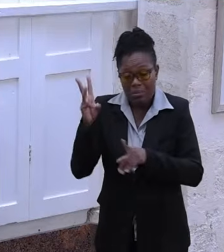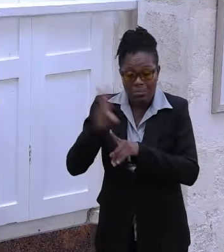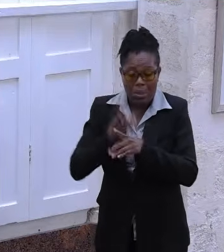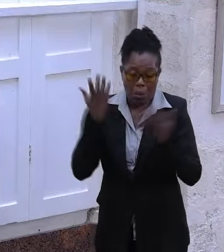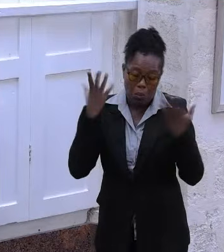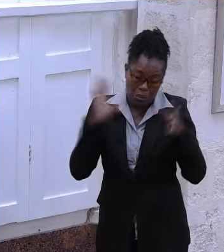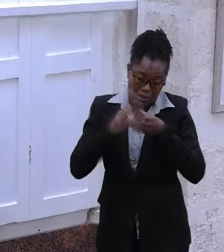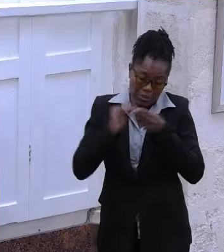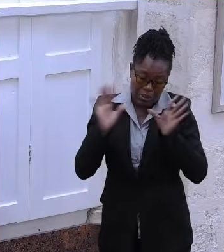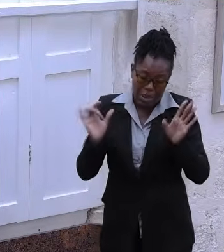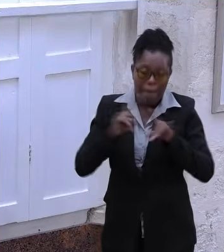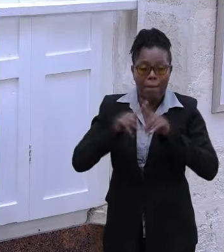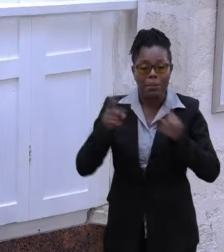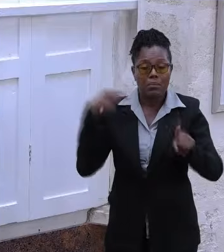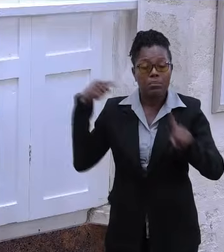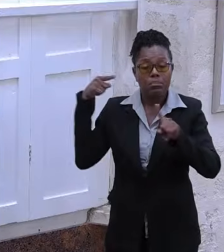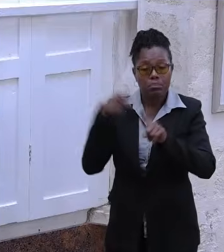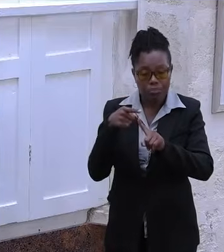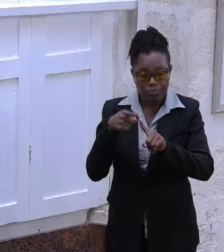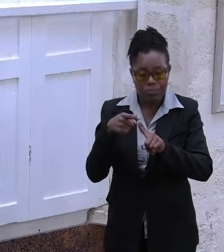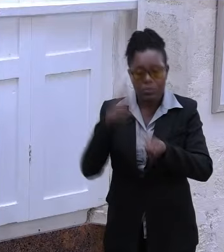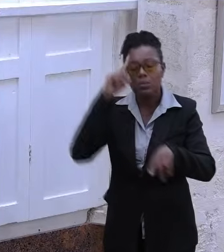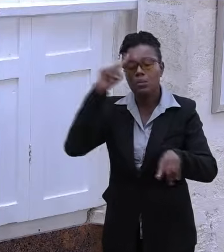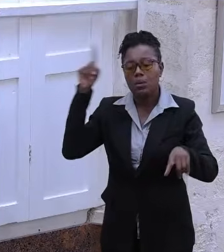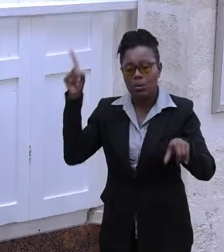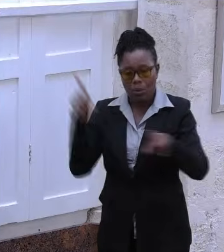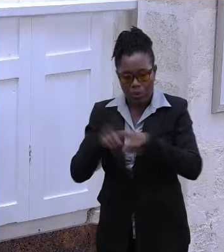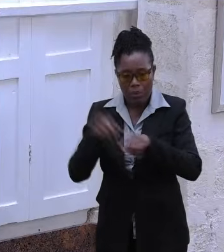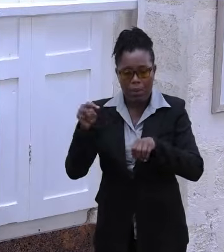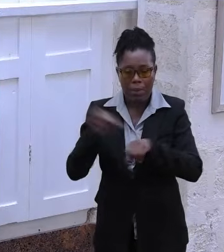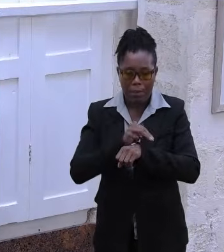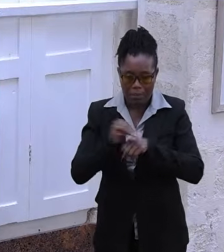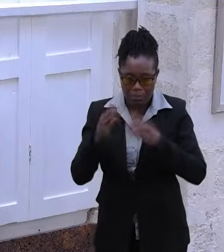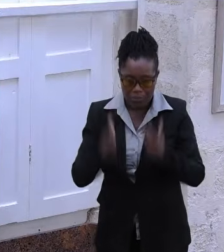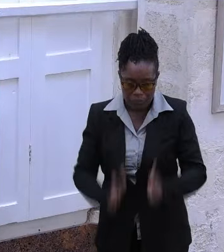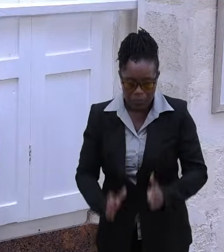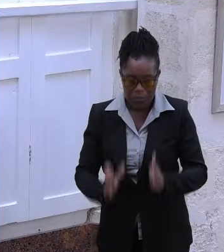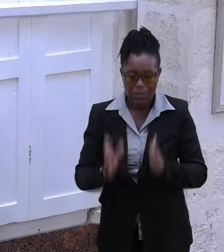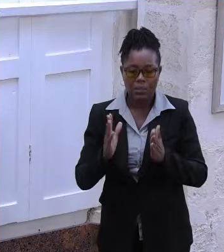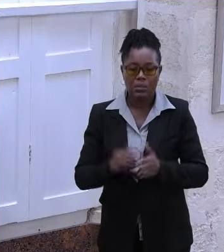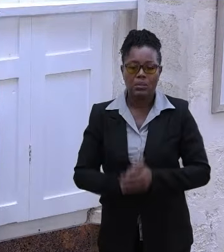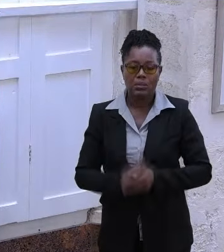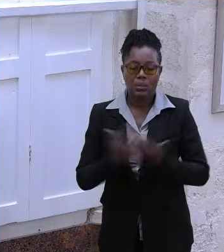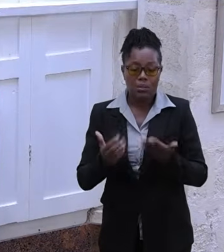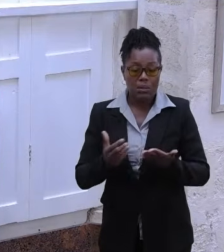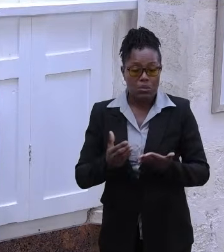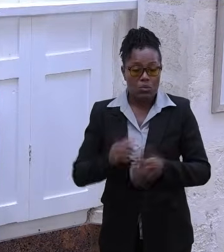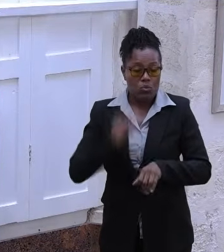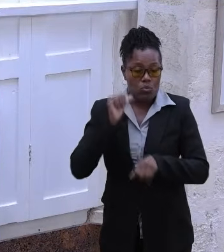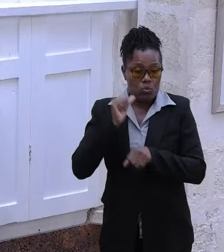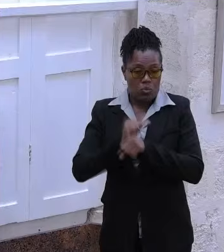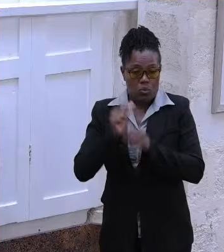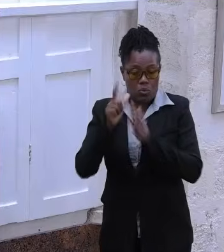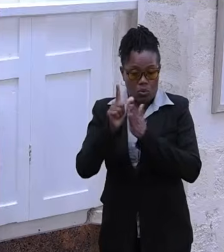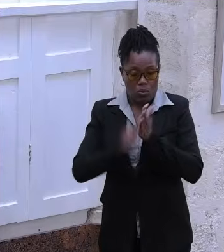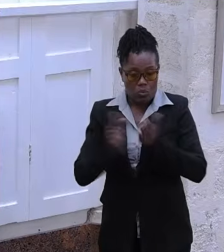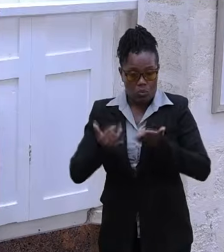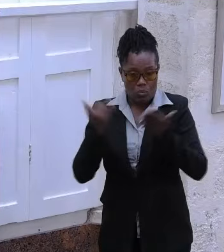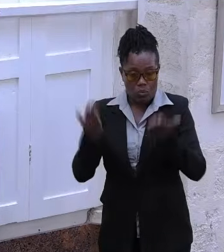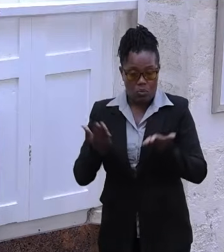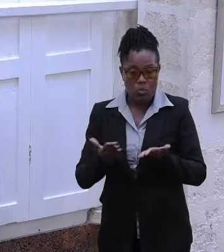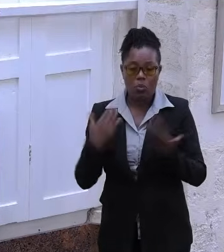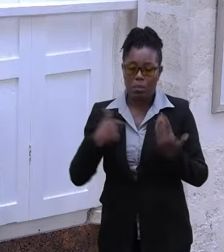But at the end of the day, I agree with Minister Weir, this is a very good piece of legislation, this initiative here, and I support